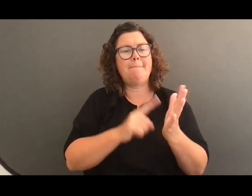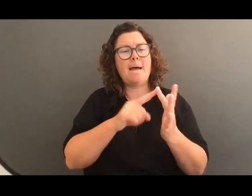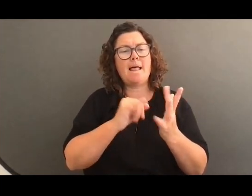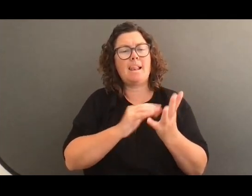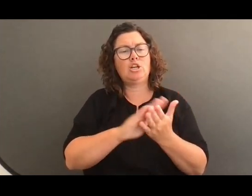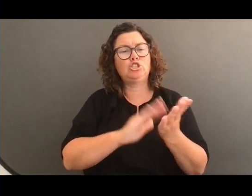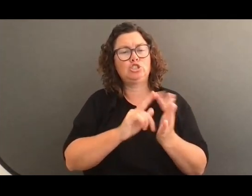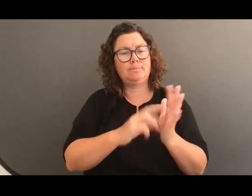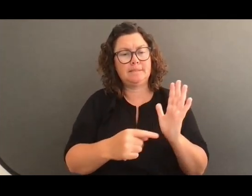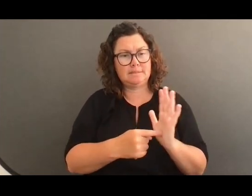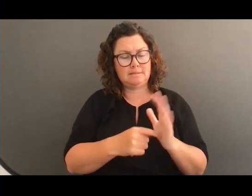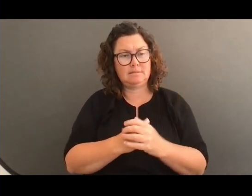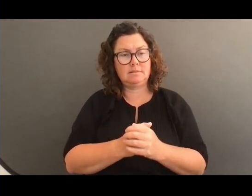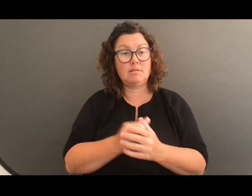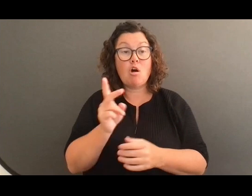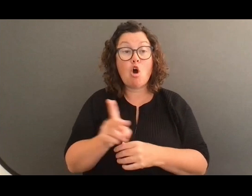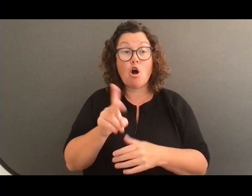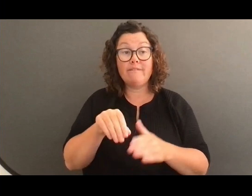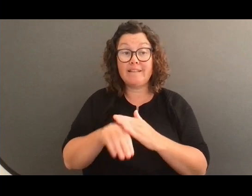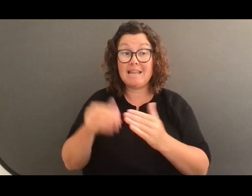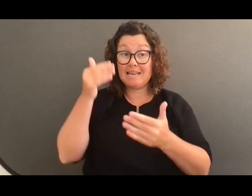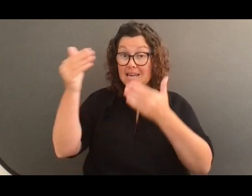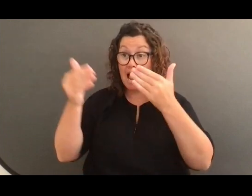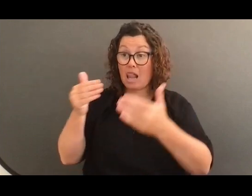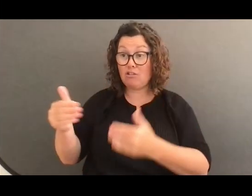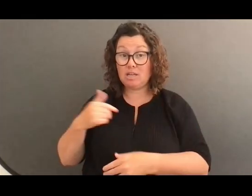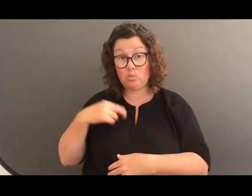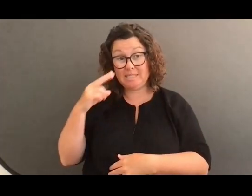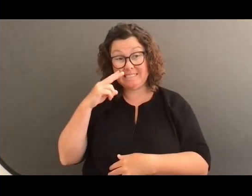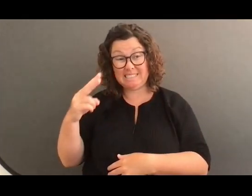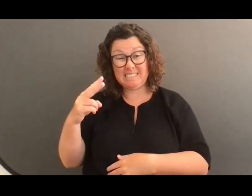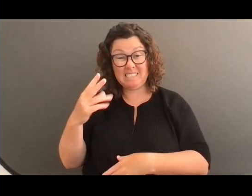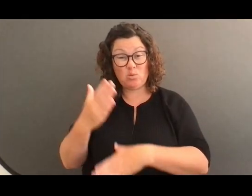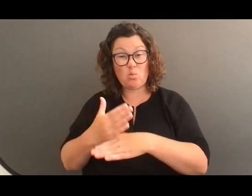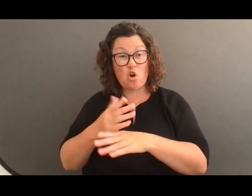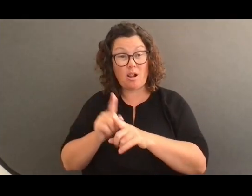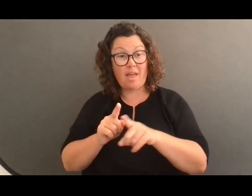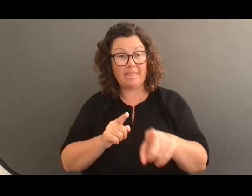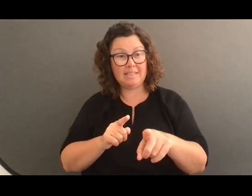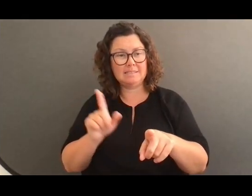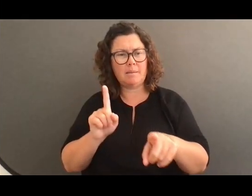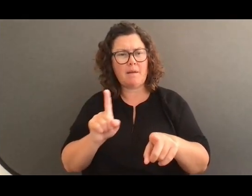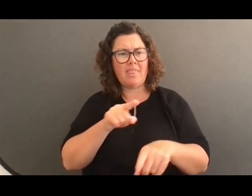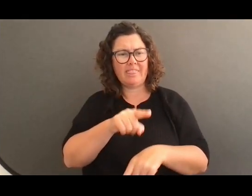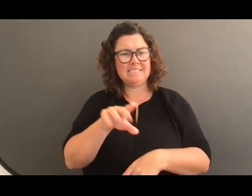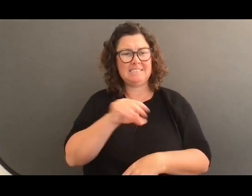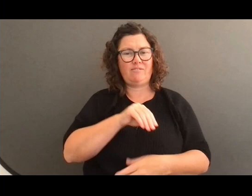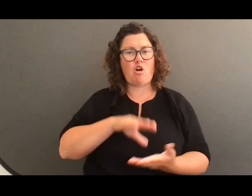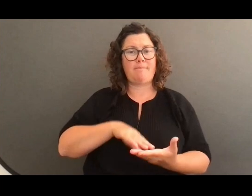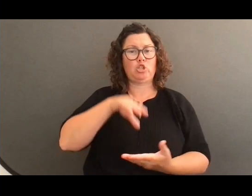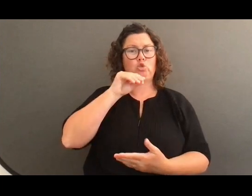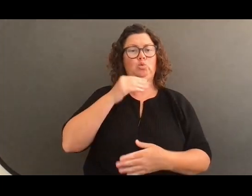works very similar to this, yet this has been produced almost from an outsider art perspective by a student working